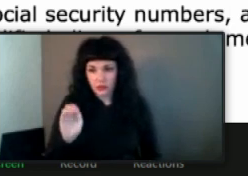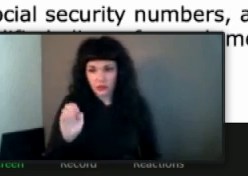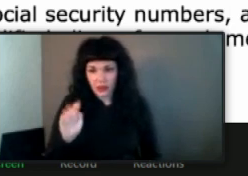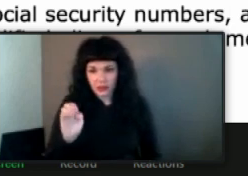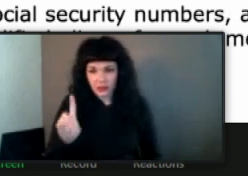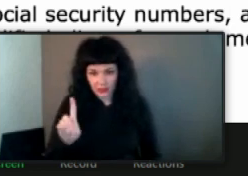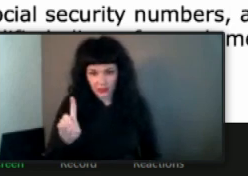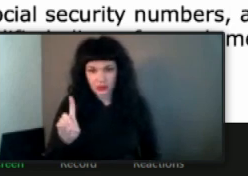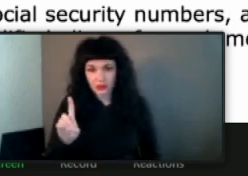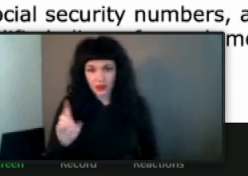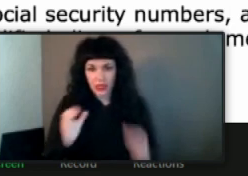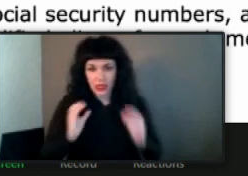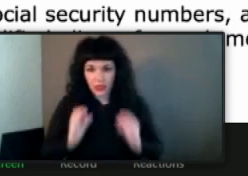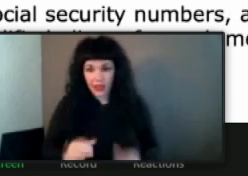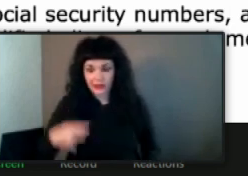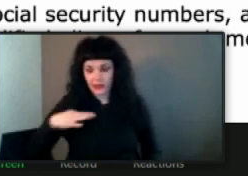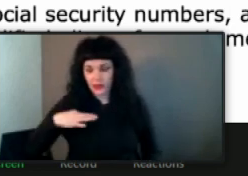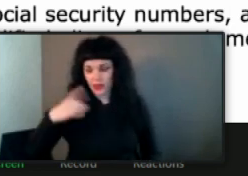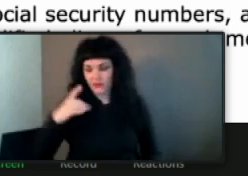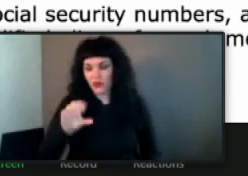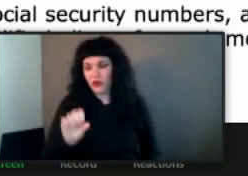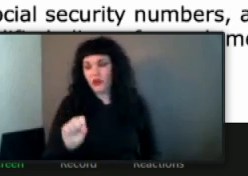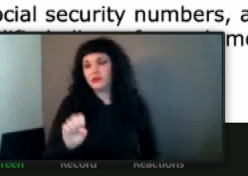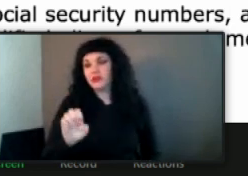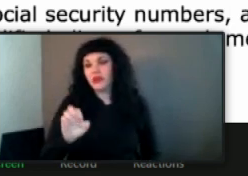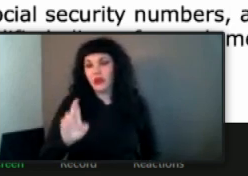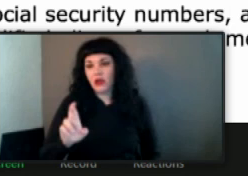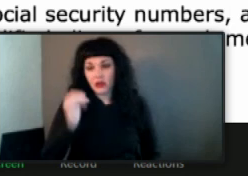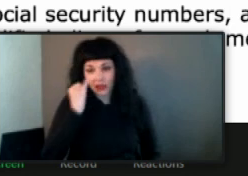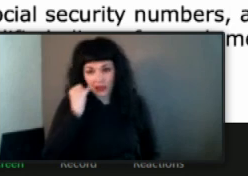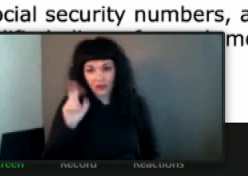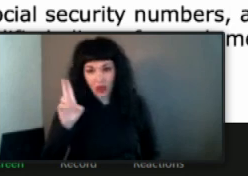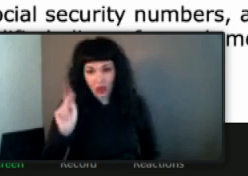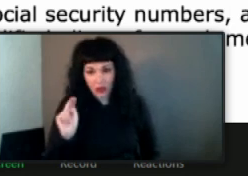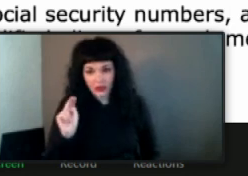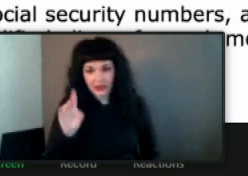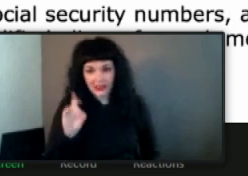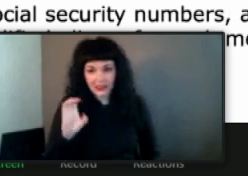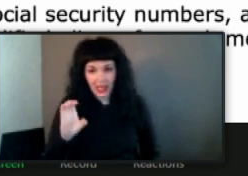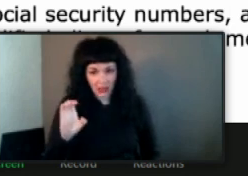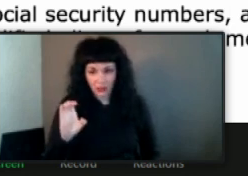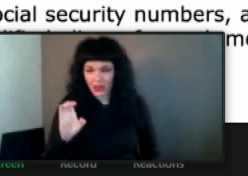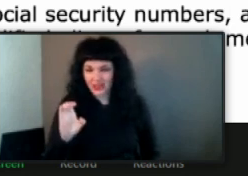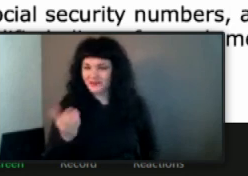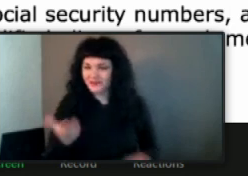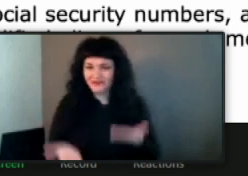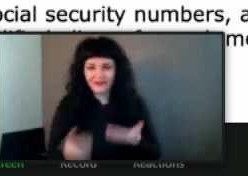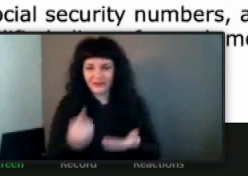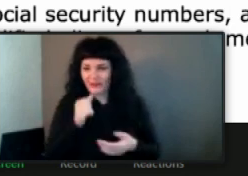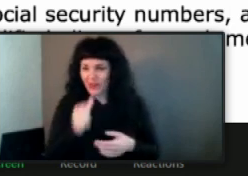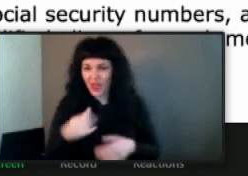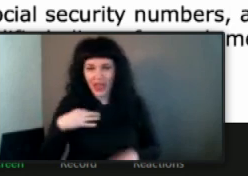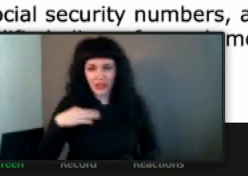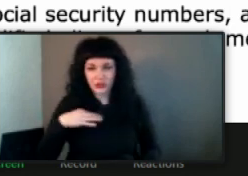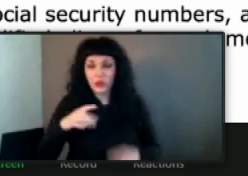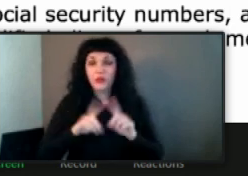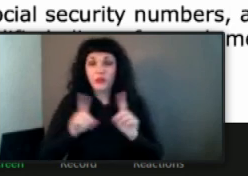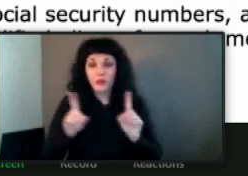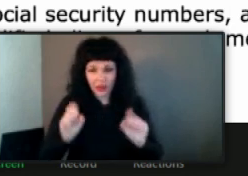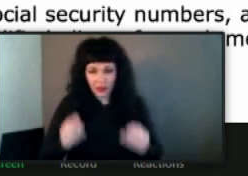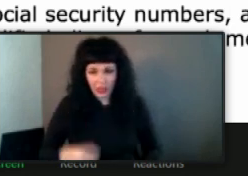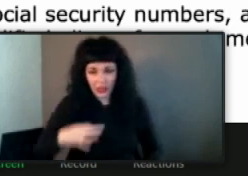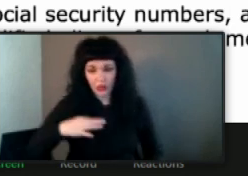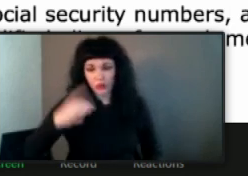While undocumented person are not eligible, they may apply for assistance. It will be prorated based on the eligible person in